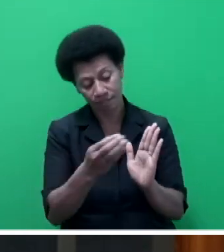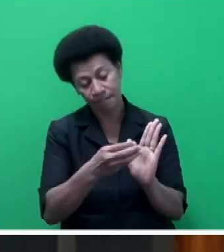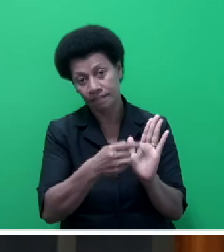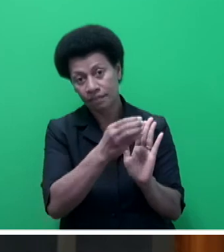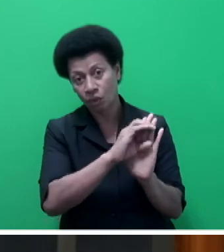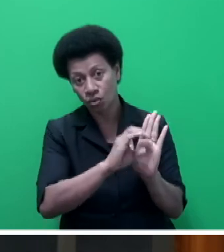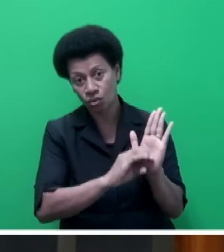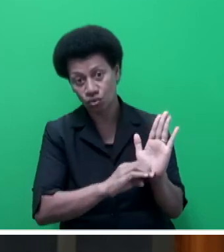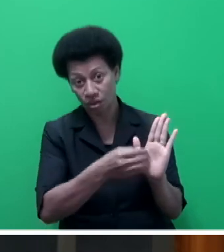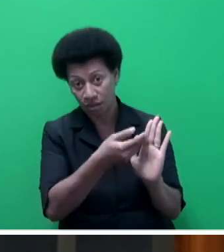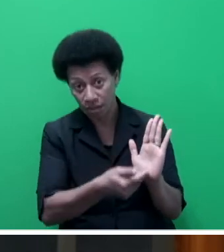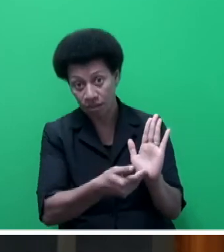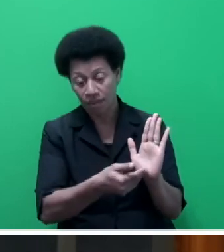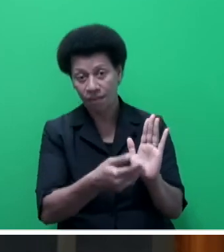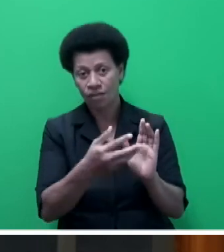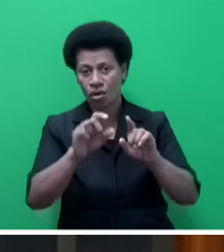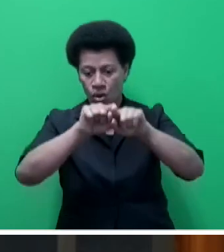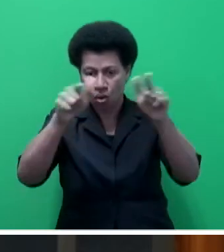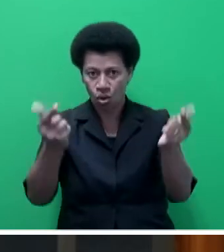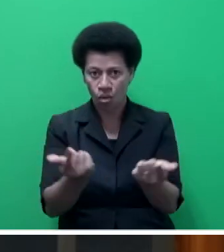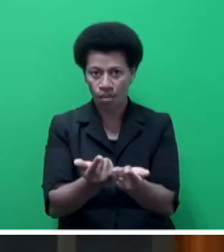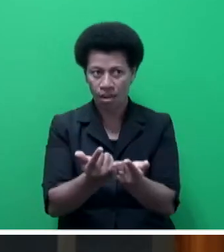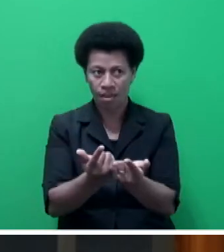global commitment and standards. End of quote.